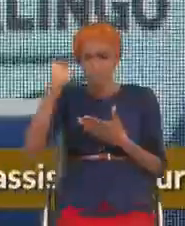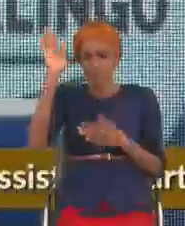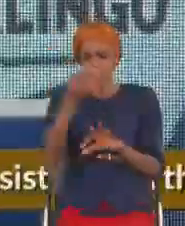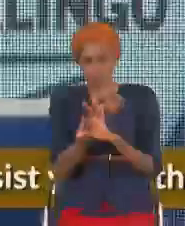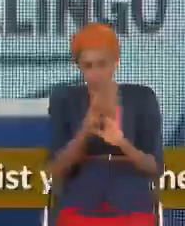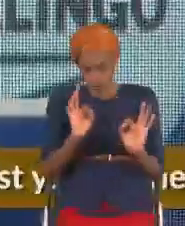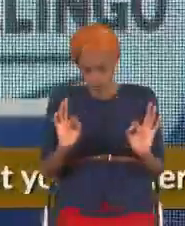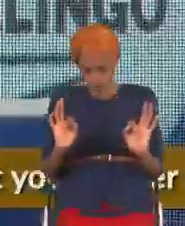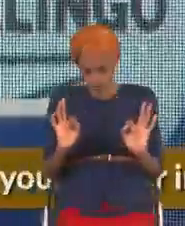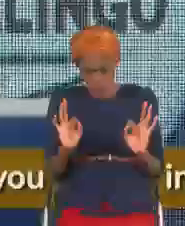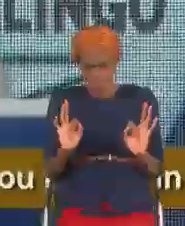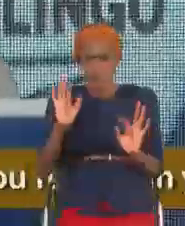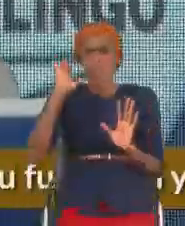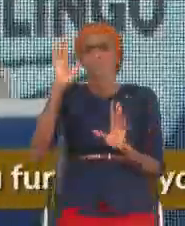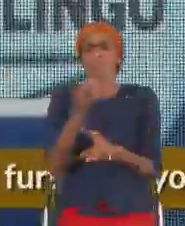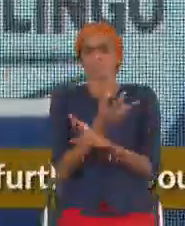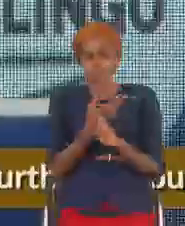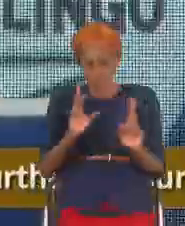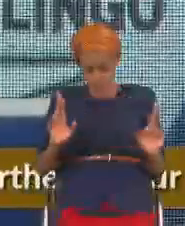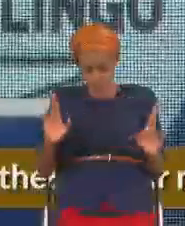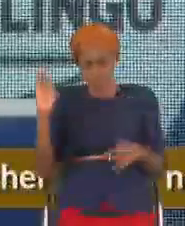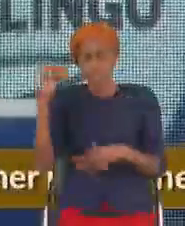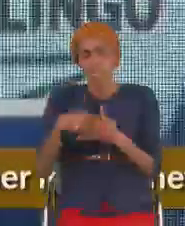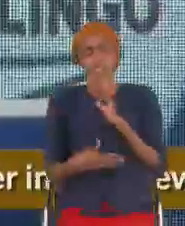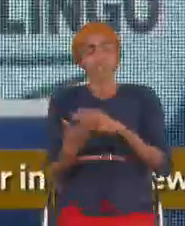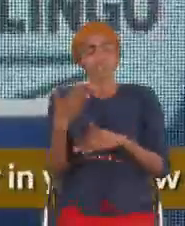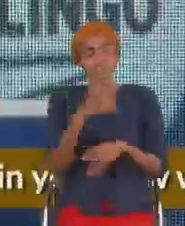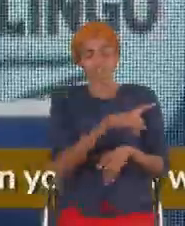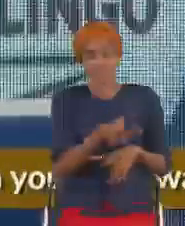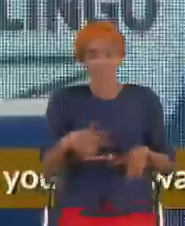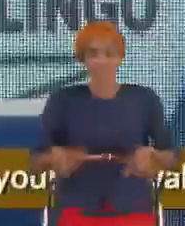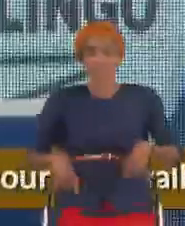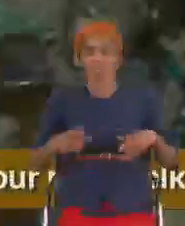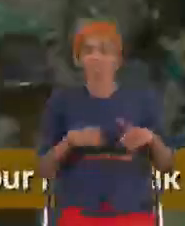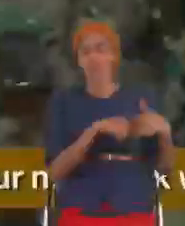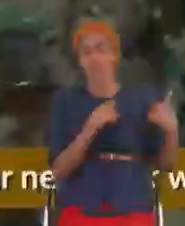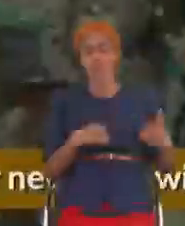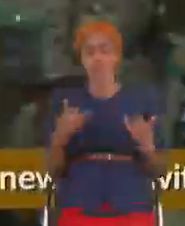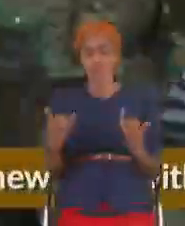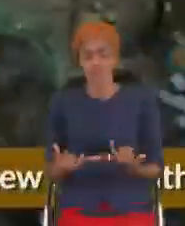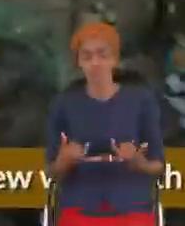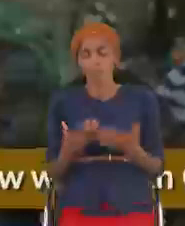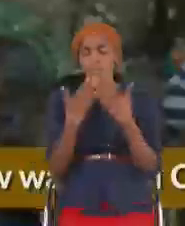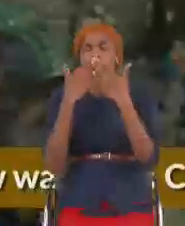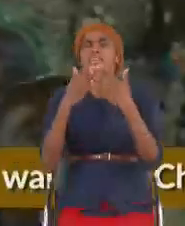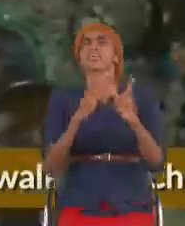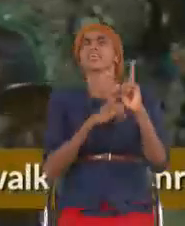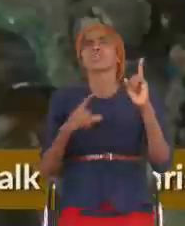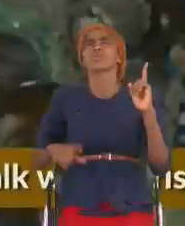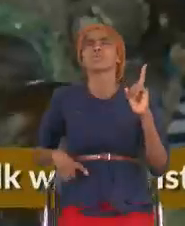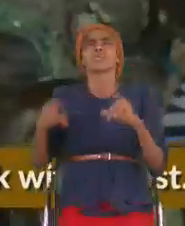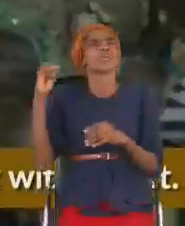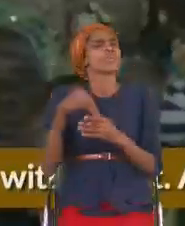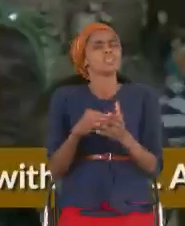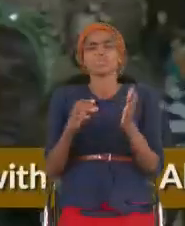freedom, your redemption in their lives, in their hearts right now. Thank you, Lord. In